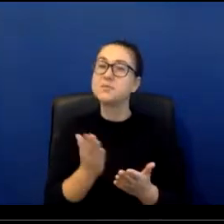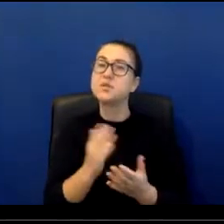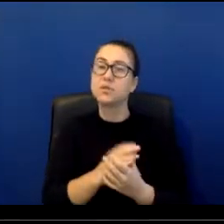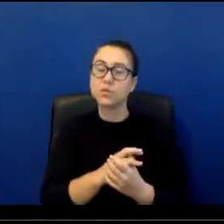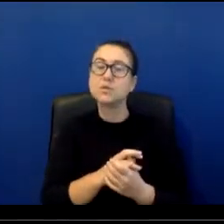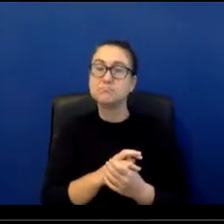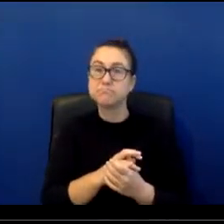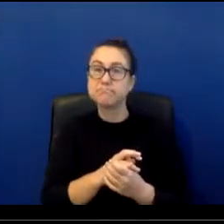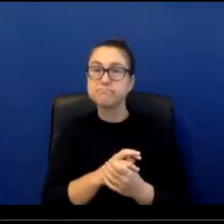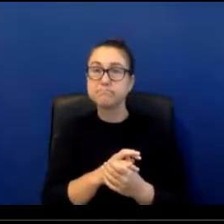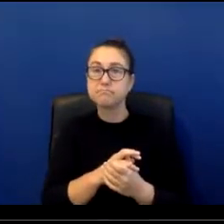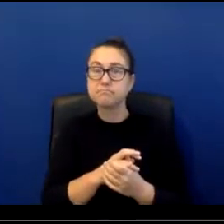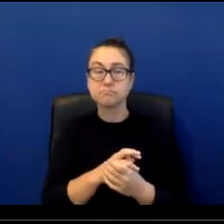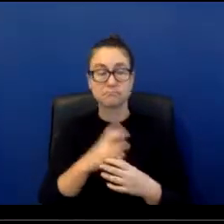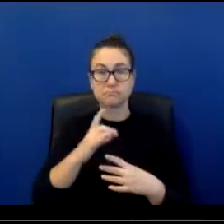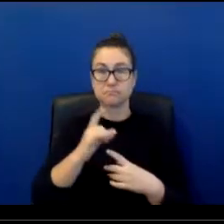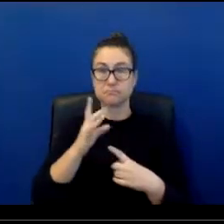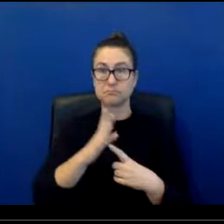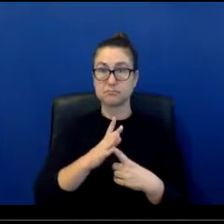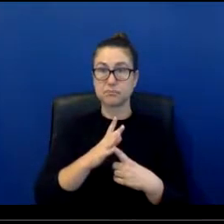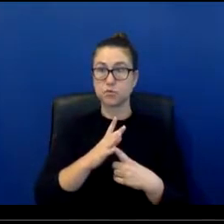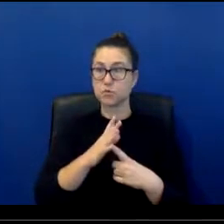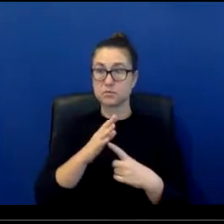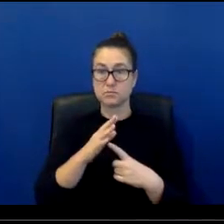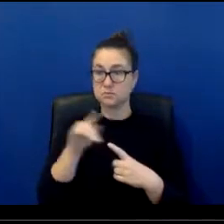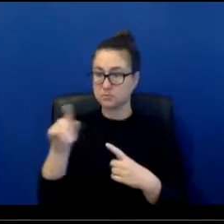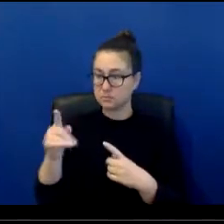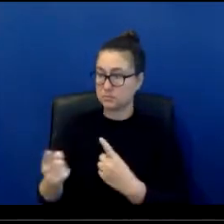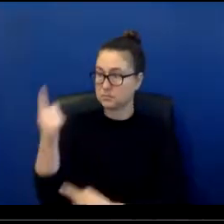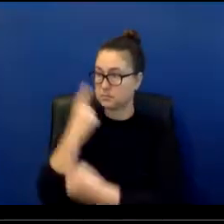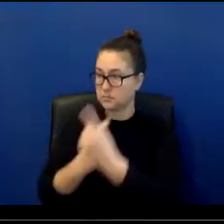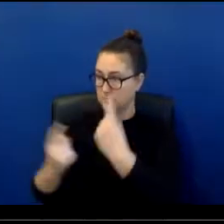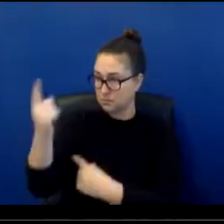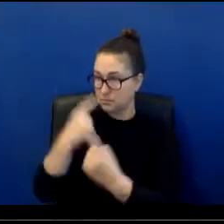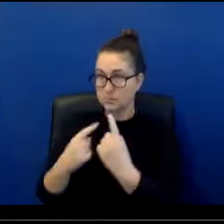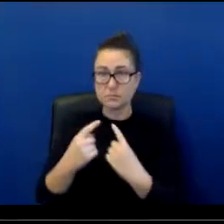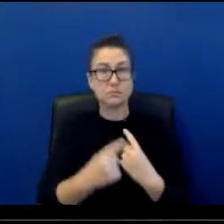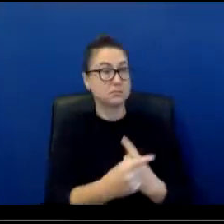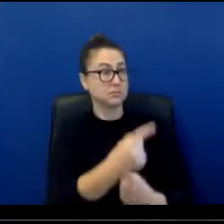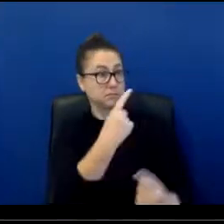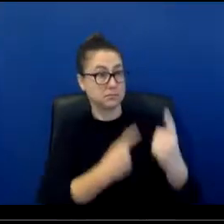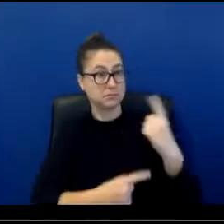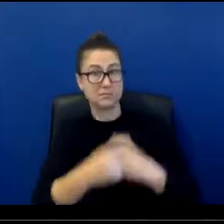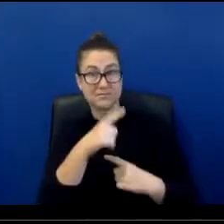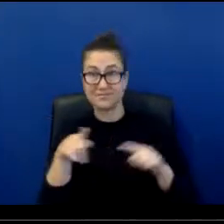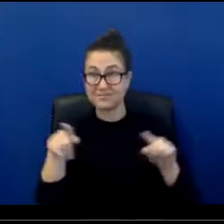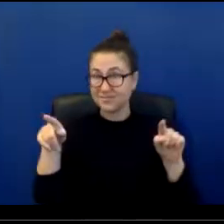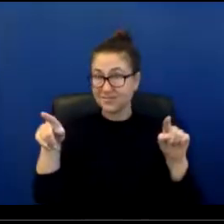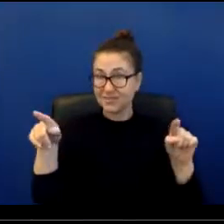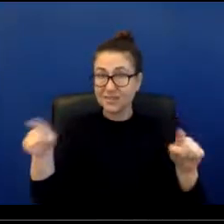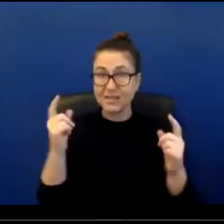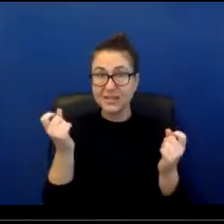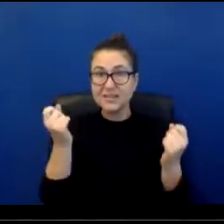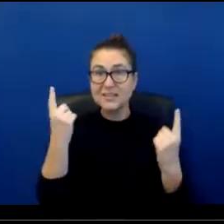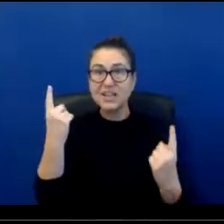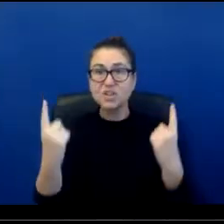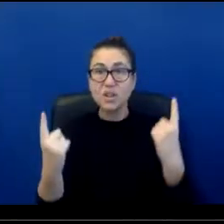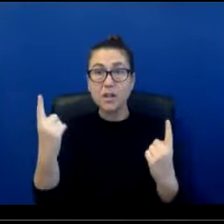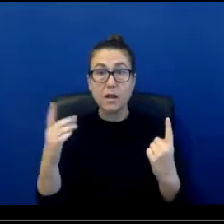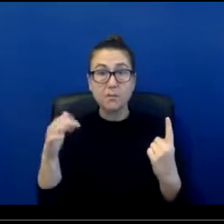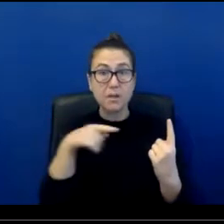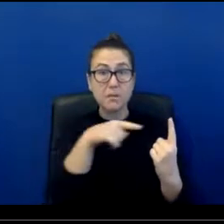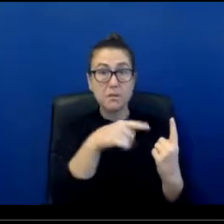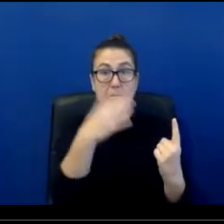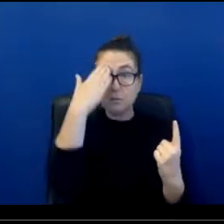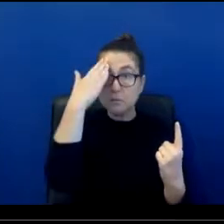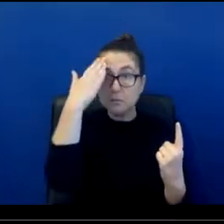know, understanding what's happening for that other person, and they may not even be aware that the person, you know, doesn't have someone that can